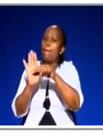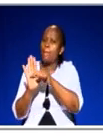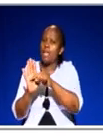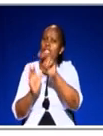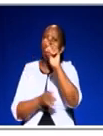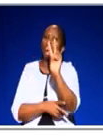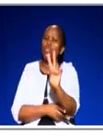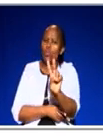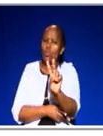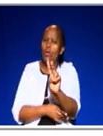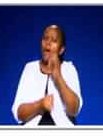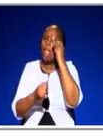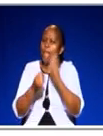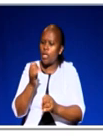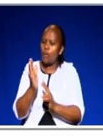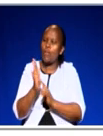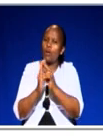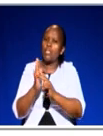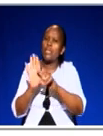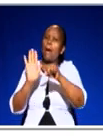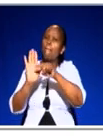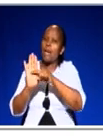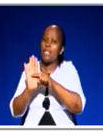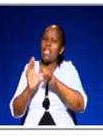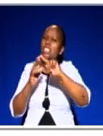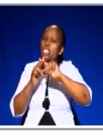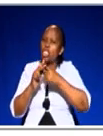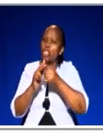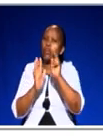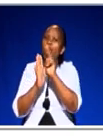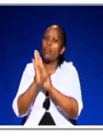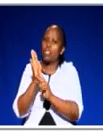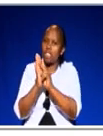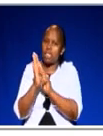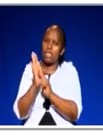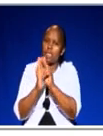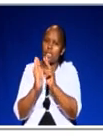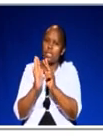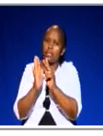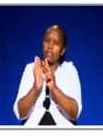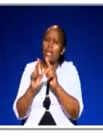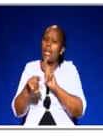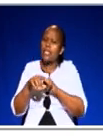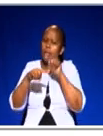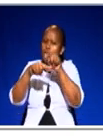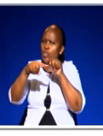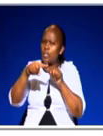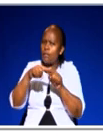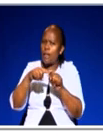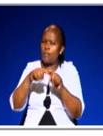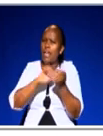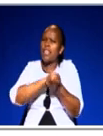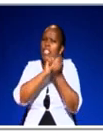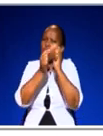u, that is final velocity minus the initial velocity. When you divide that by the change